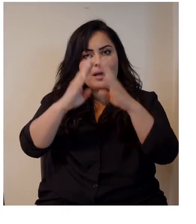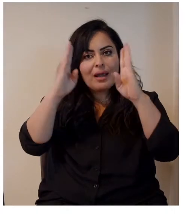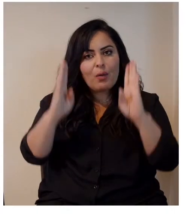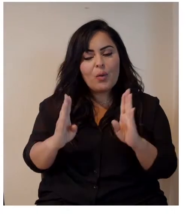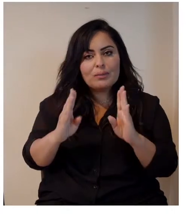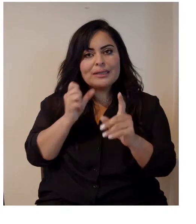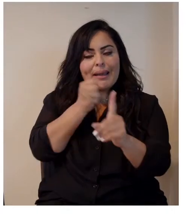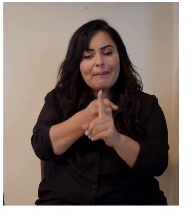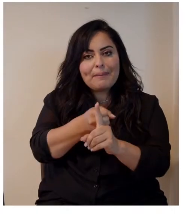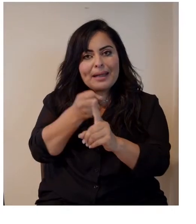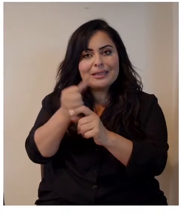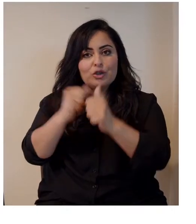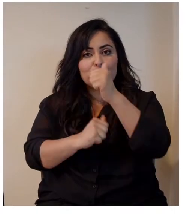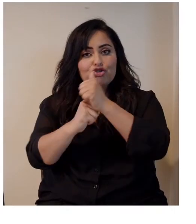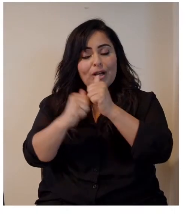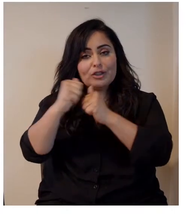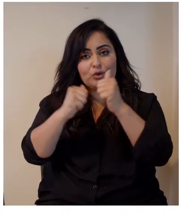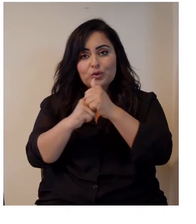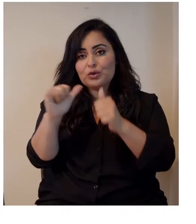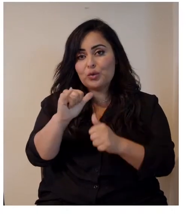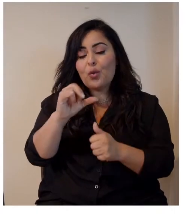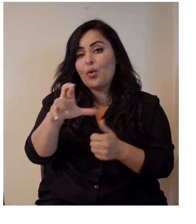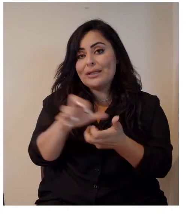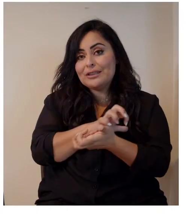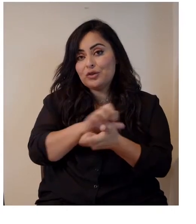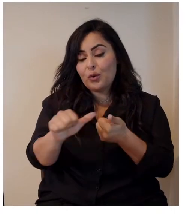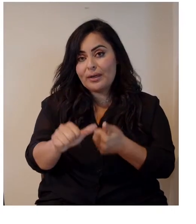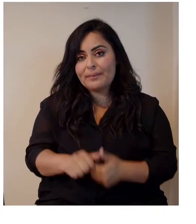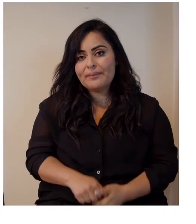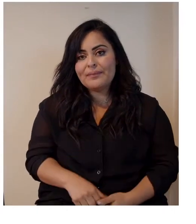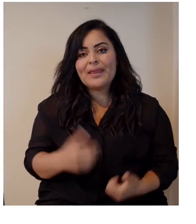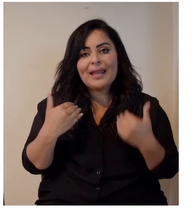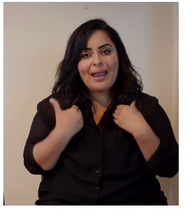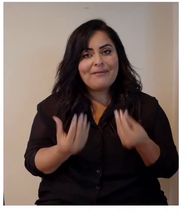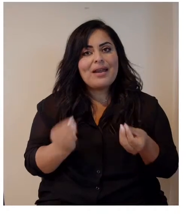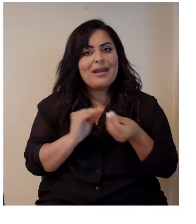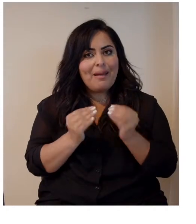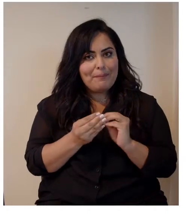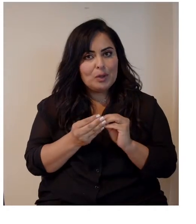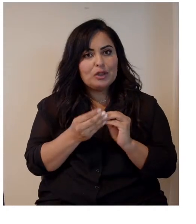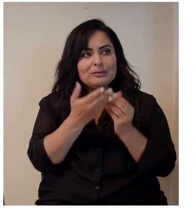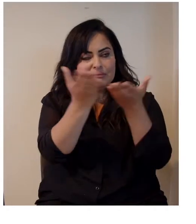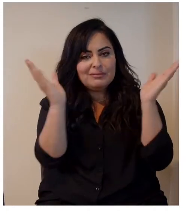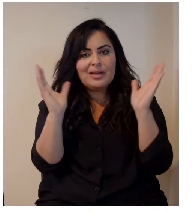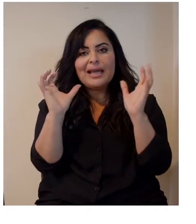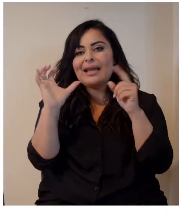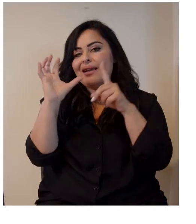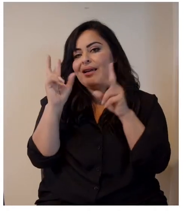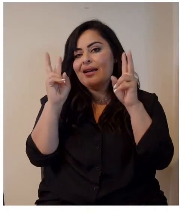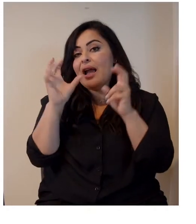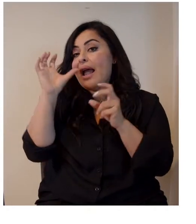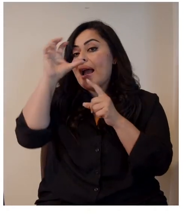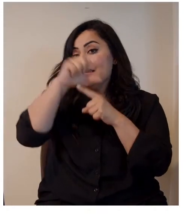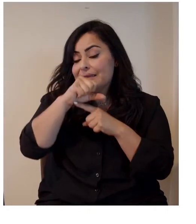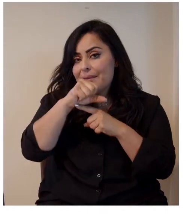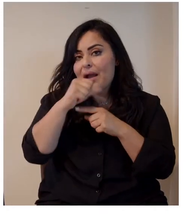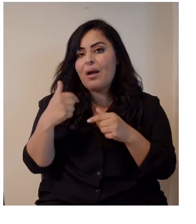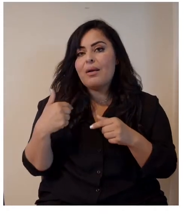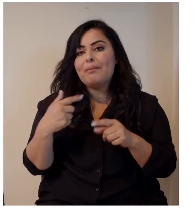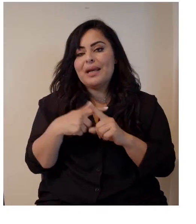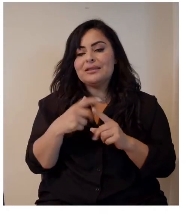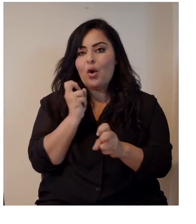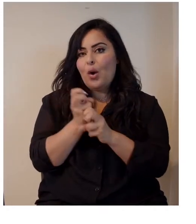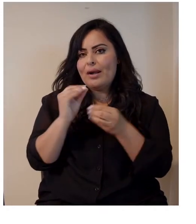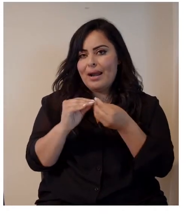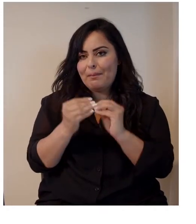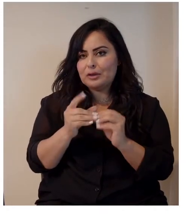been impacted, damaged, or destroyed. So there's numbers out there that are estimates, and then we have those hard numbers, and then